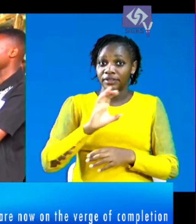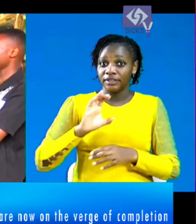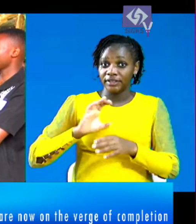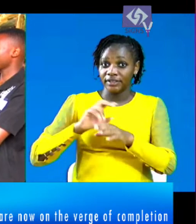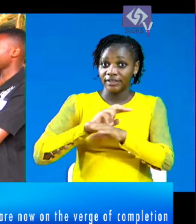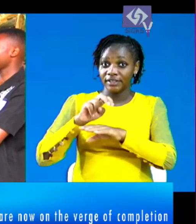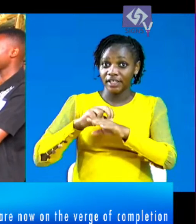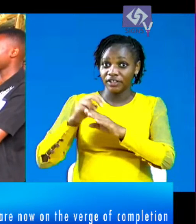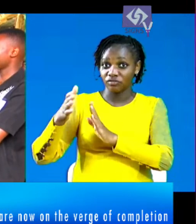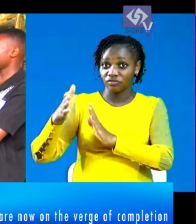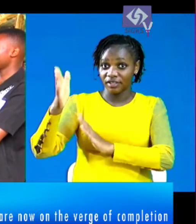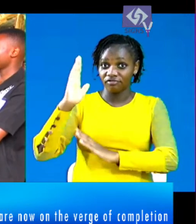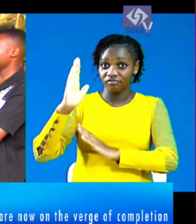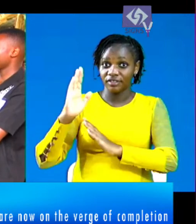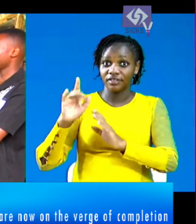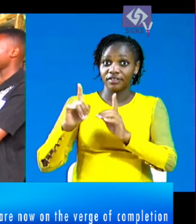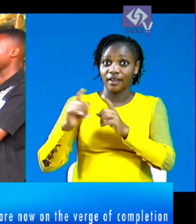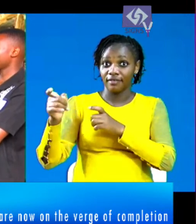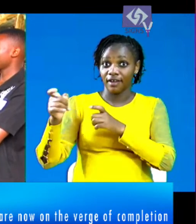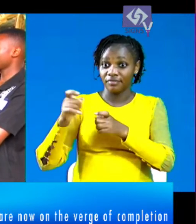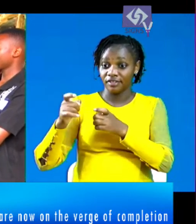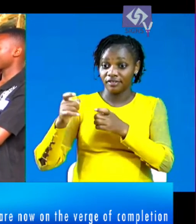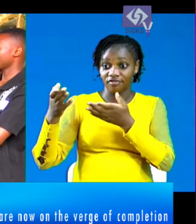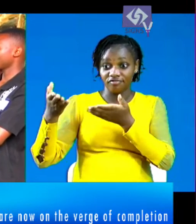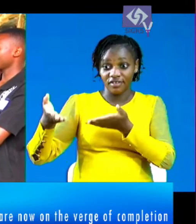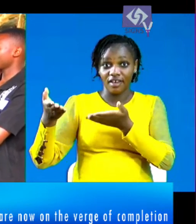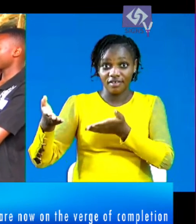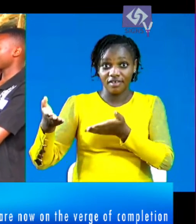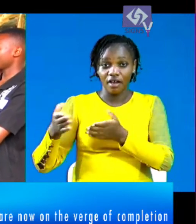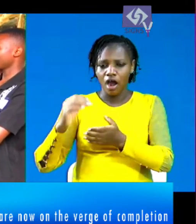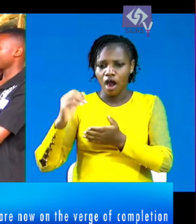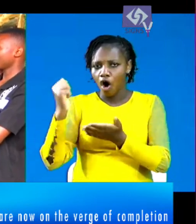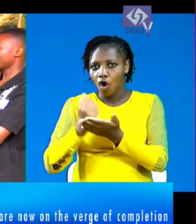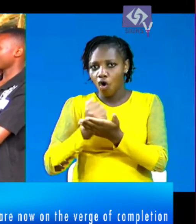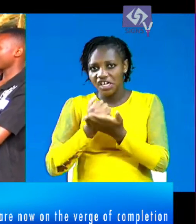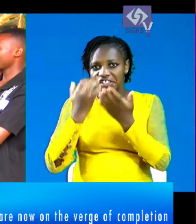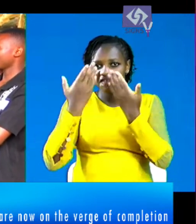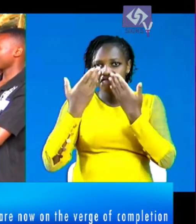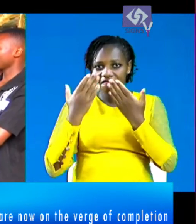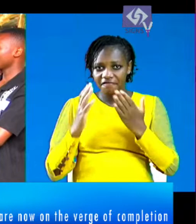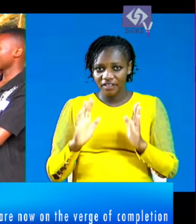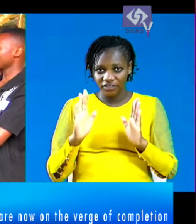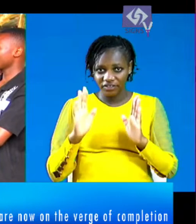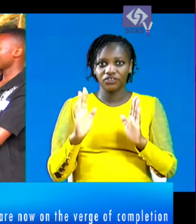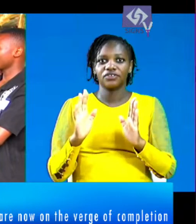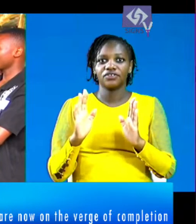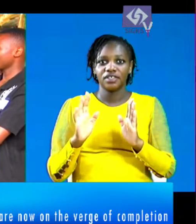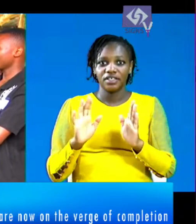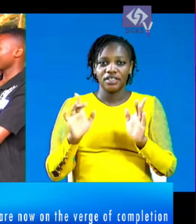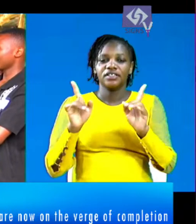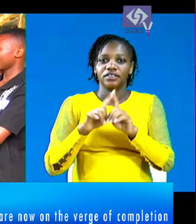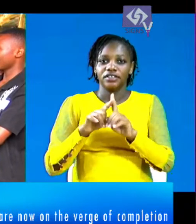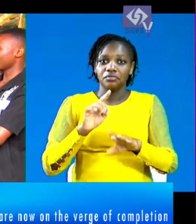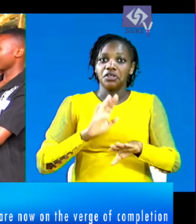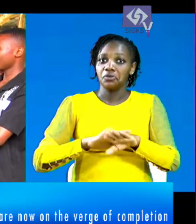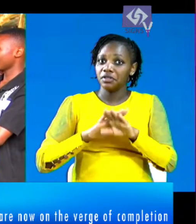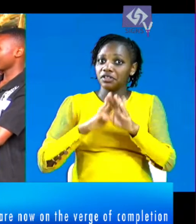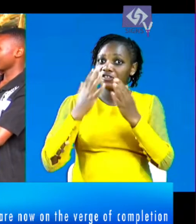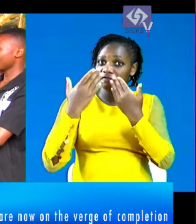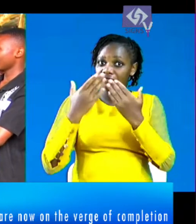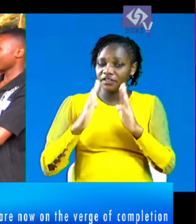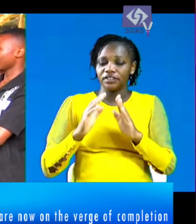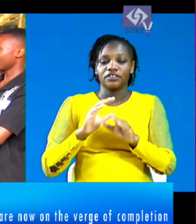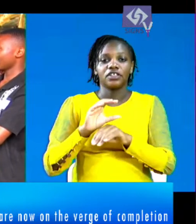National Security and Administration was here, did an audit, and gave the recommendation on the way